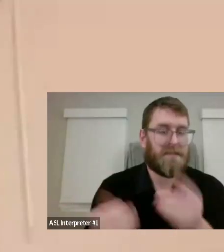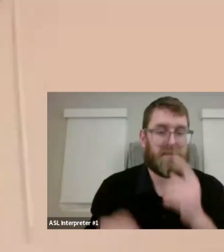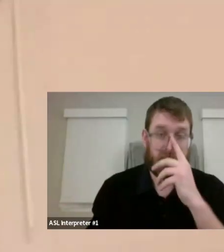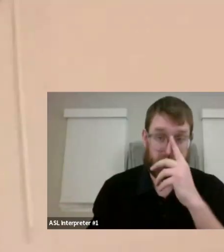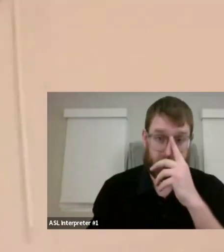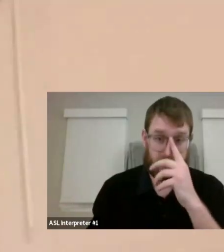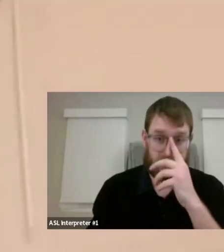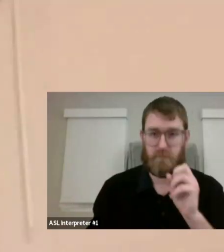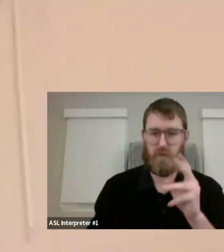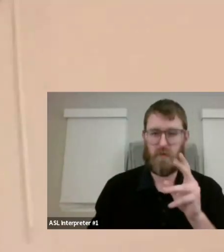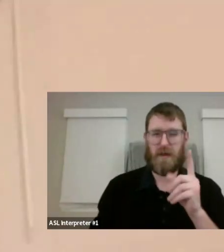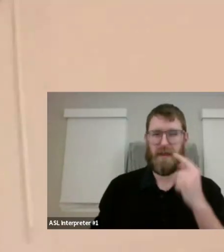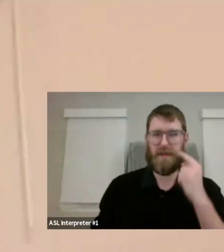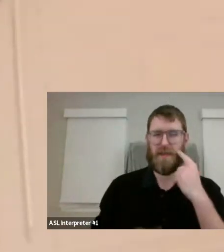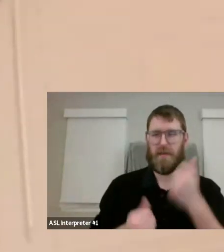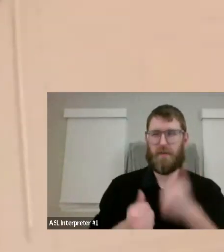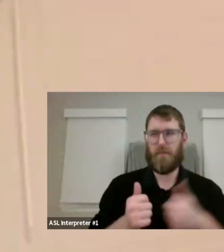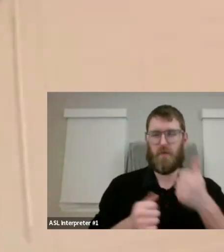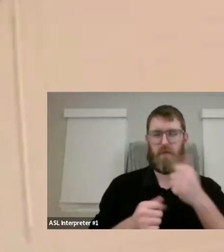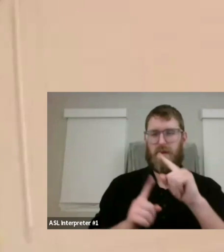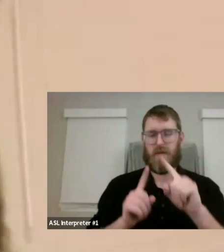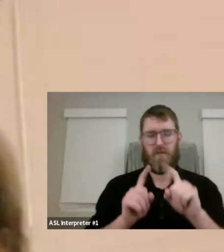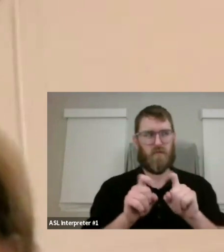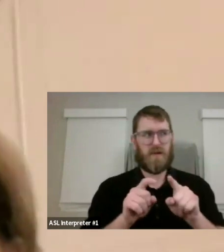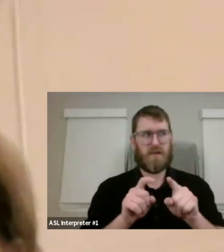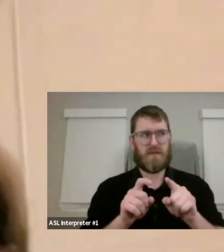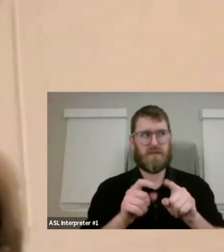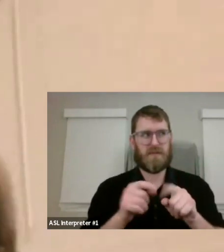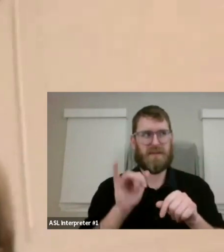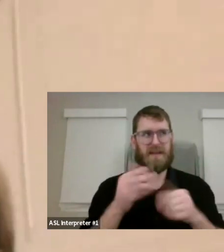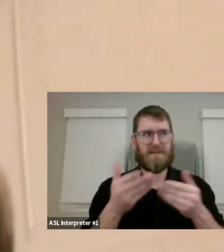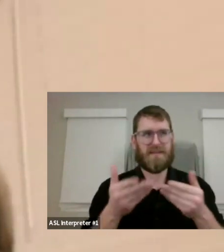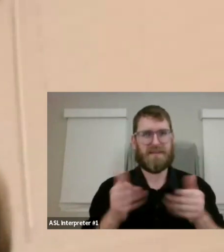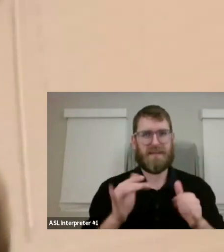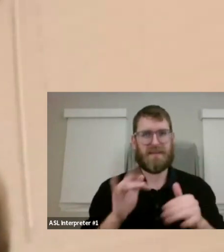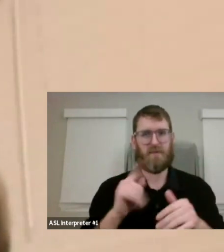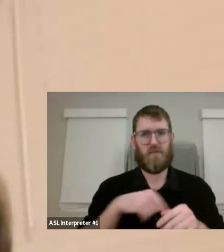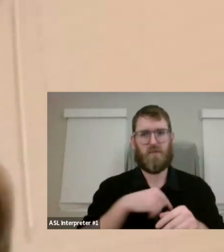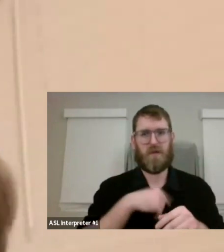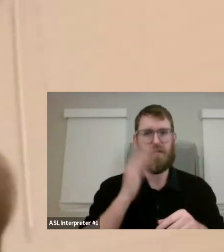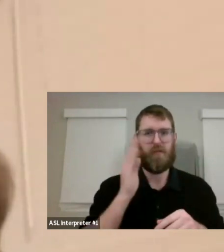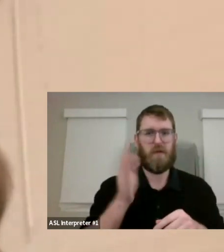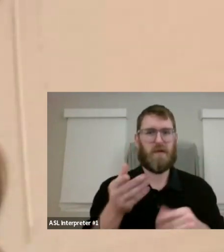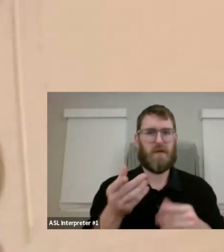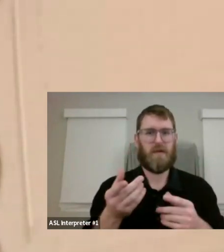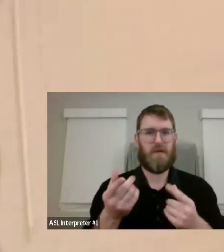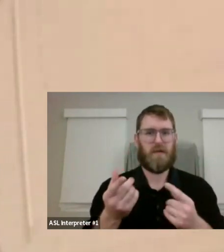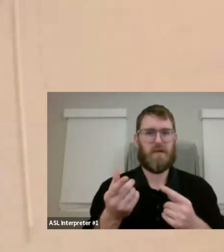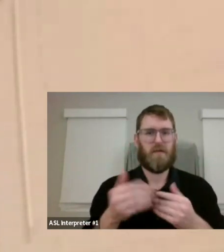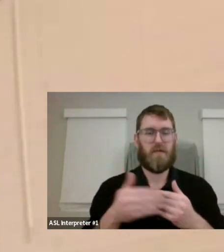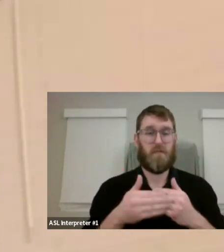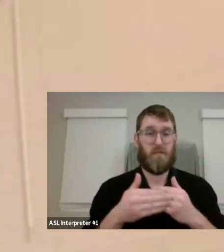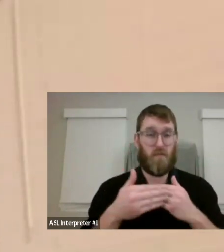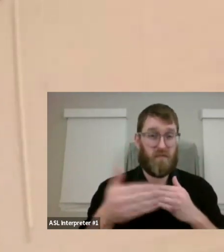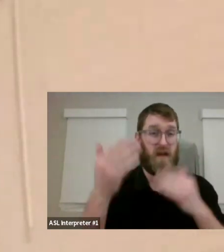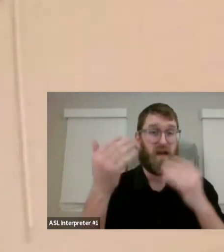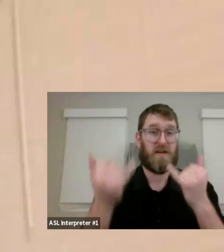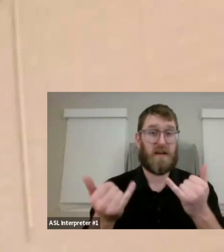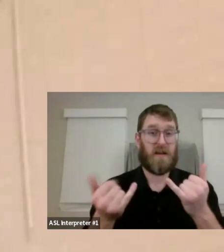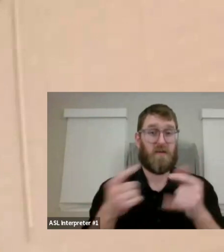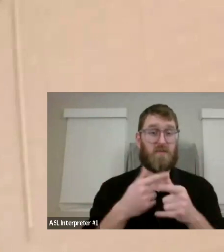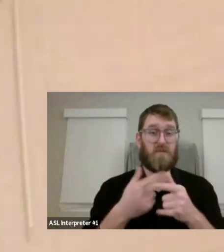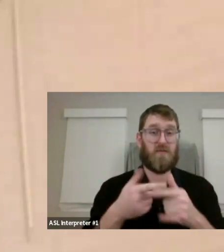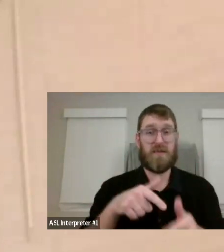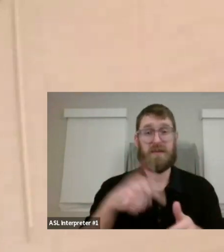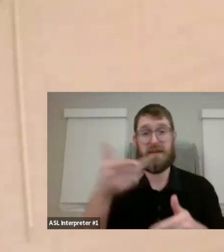Okay, I think most of the other questions, I think that is it. We are going to move on to the